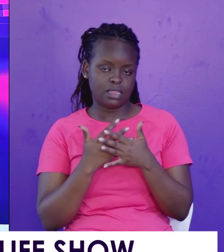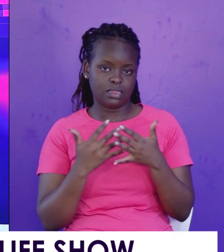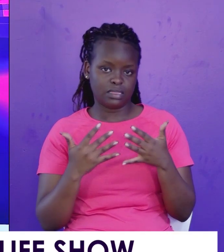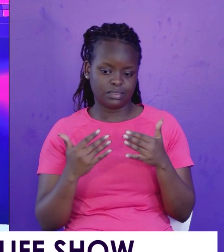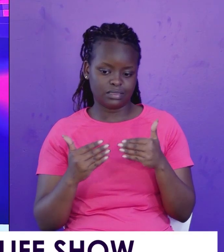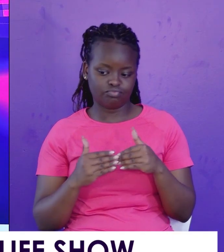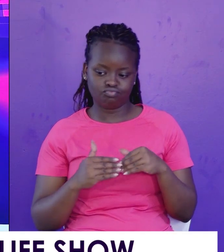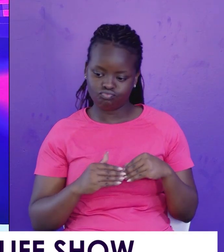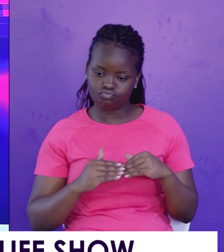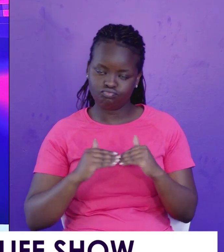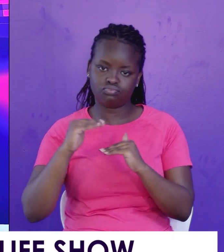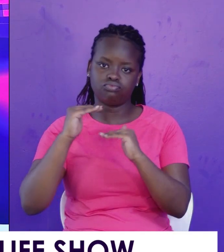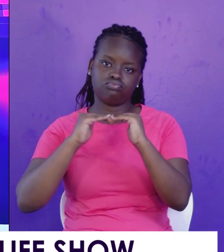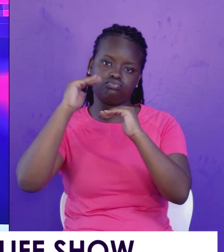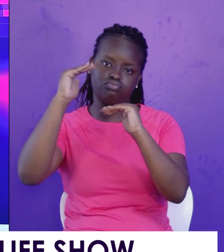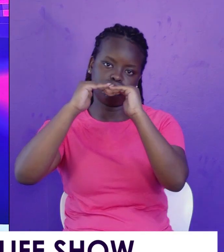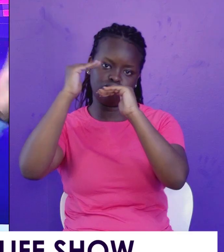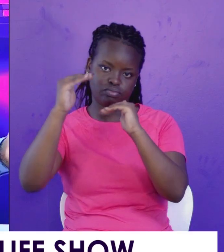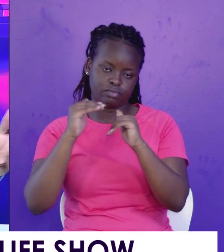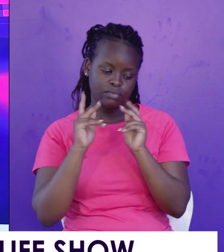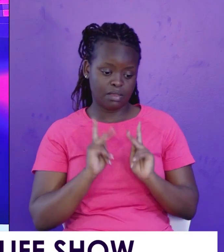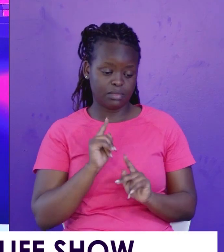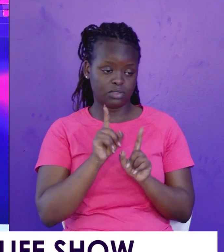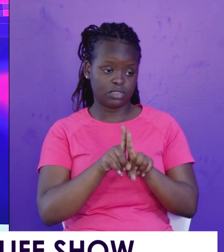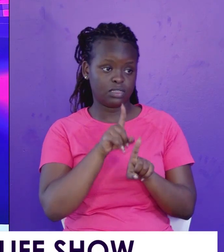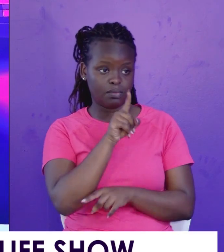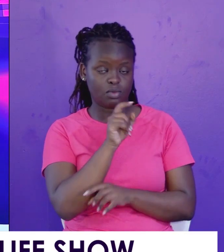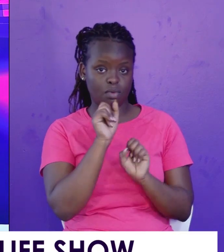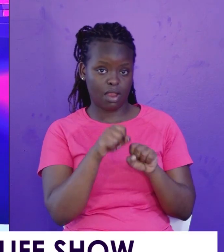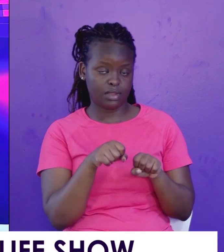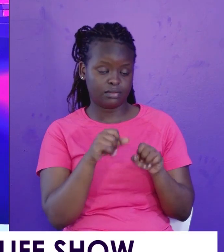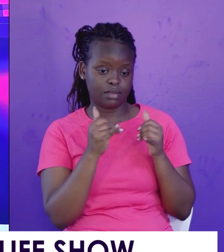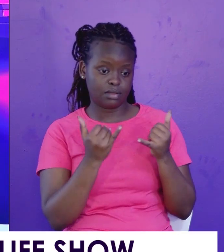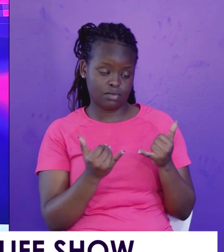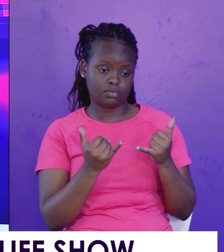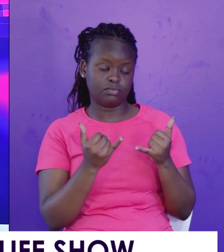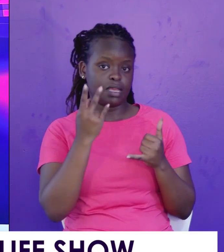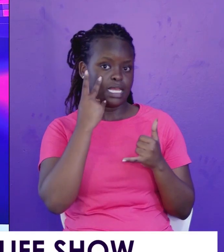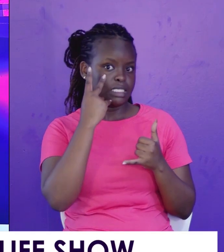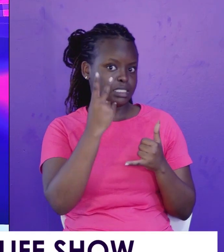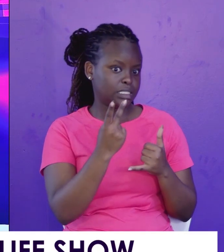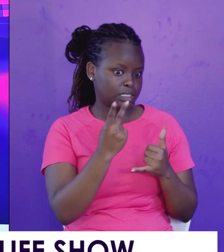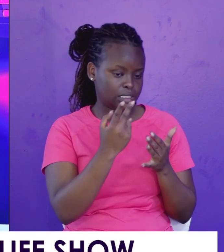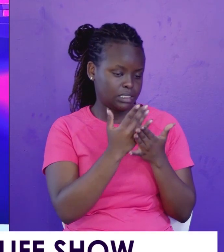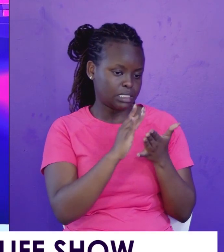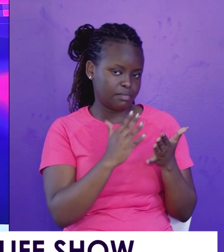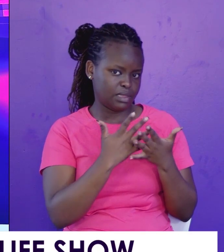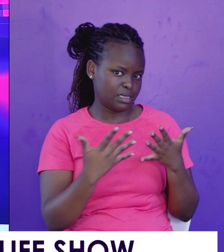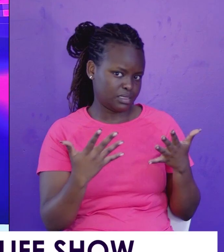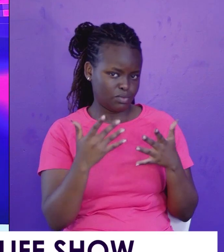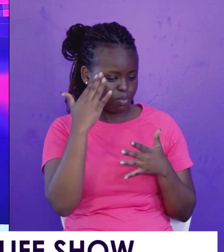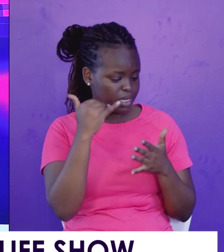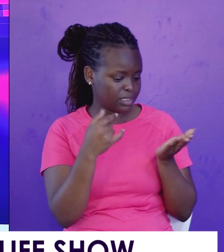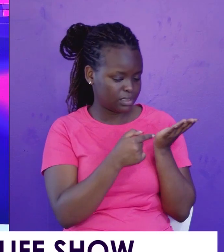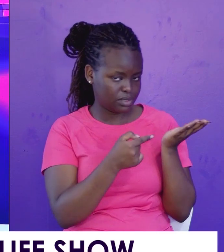on. I think there'll be a time, Jonah, that someone like you can even now begin to be able to see somehow, because technology